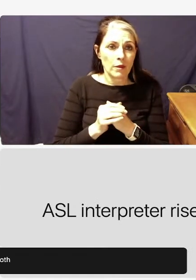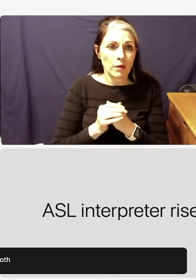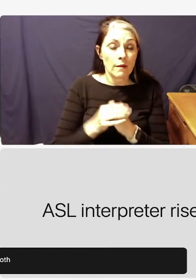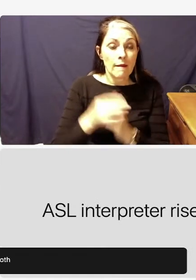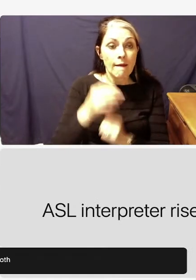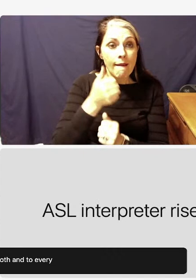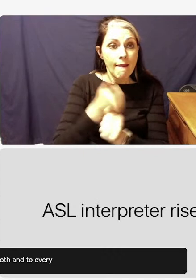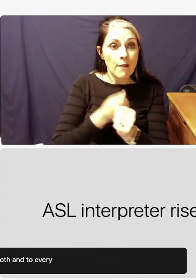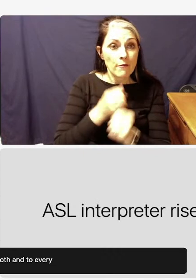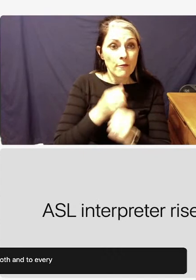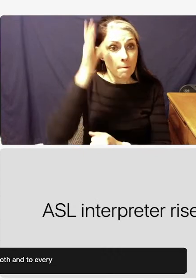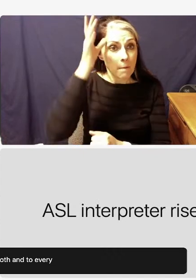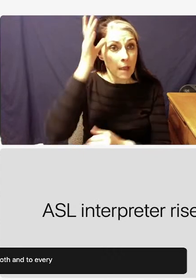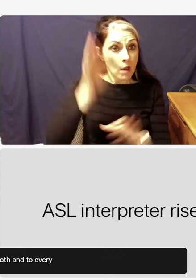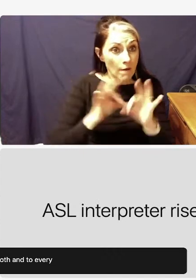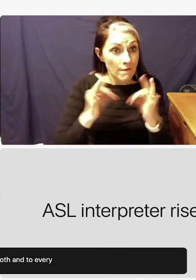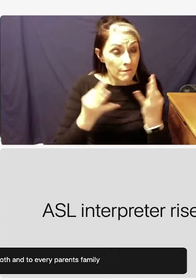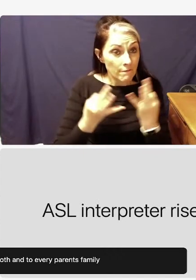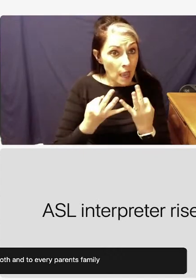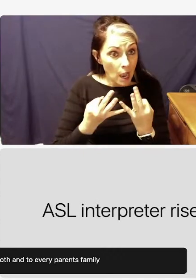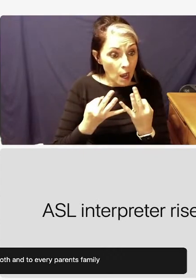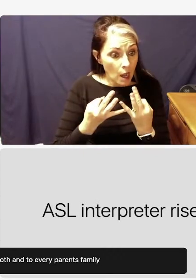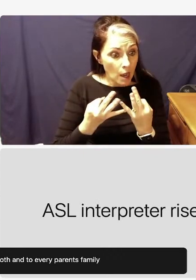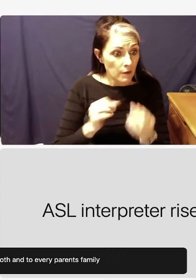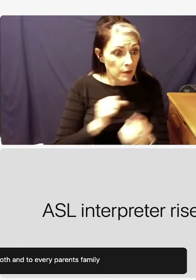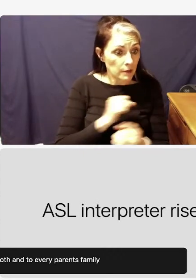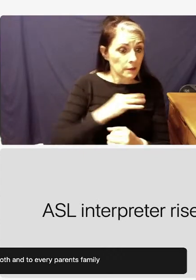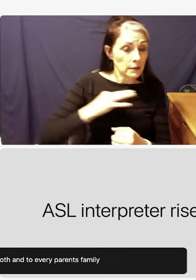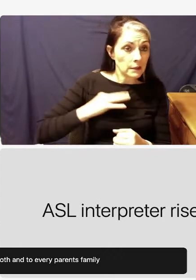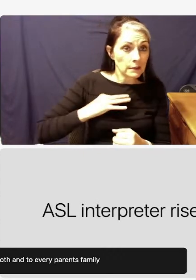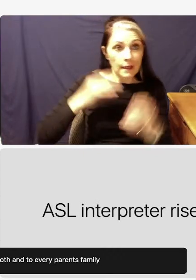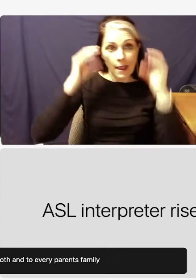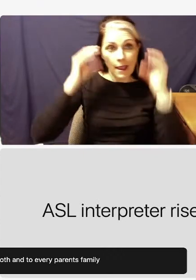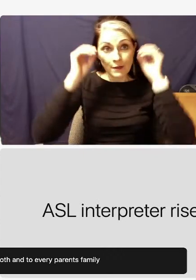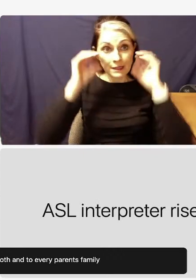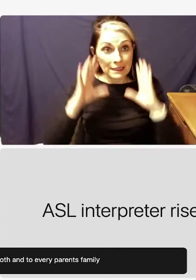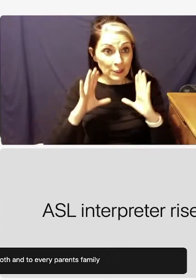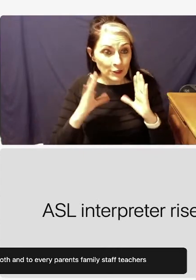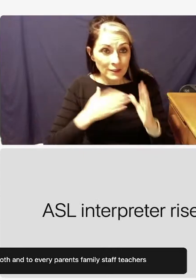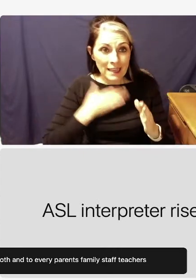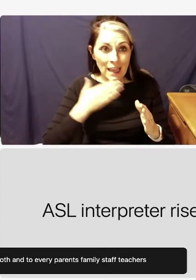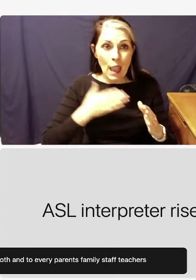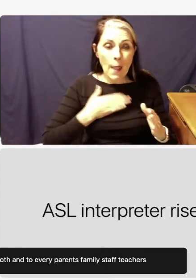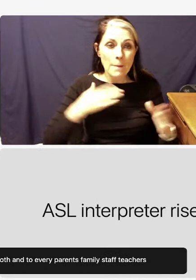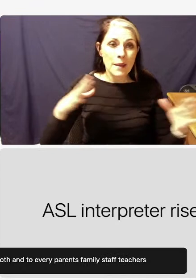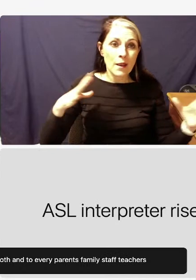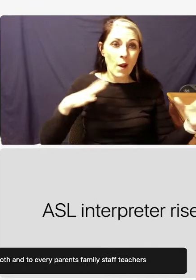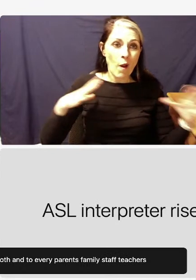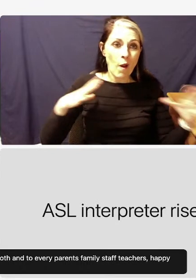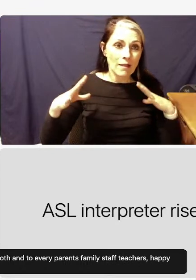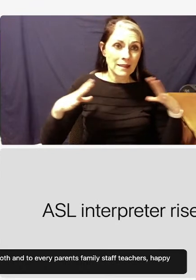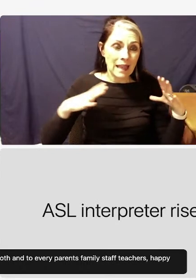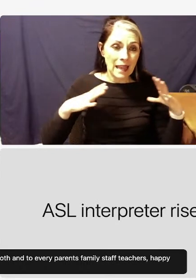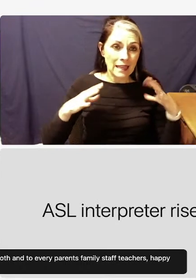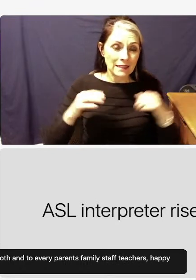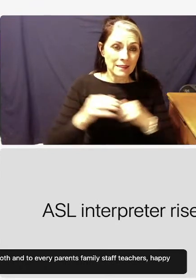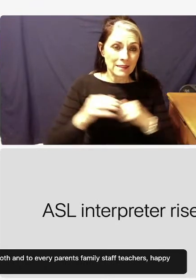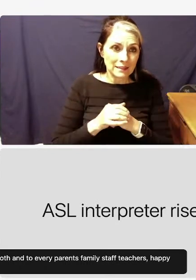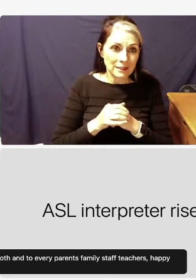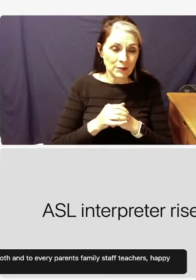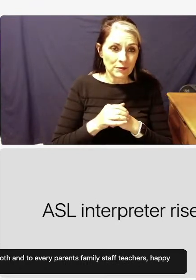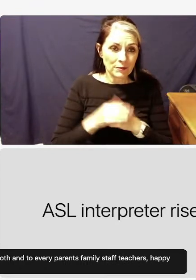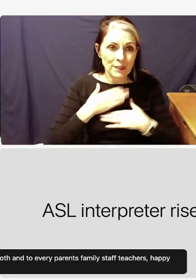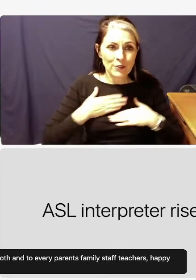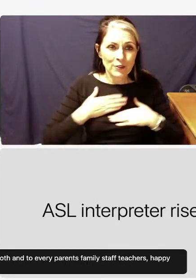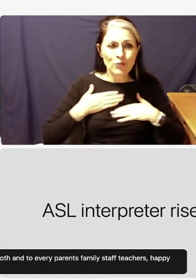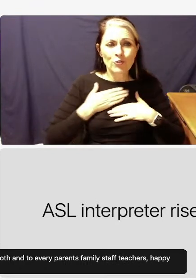every parents family staff teachers happy holidays and enjoy